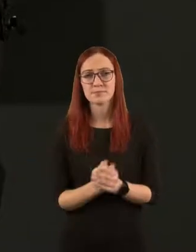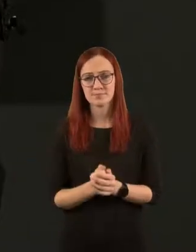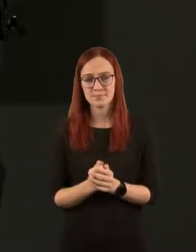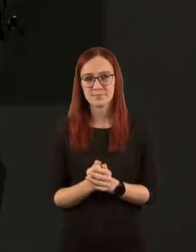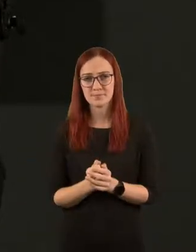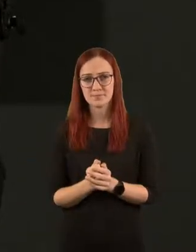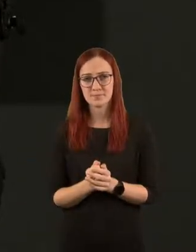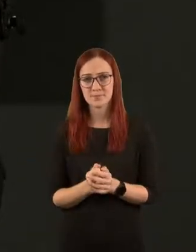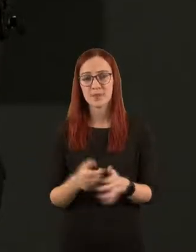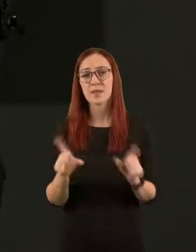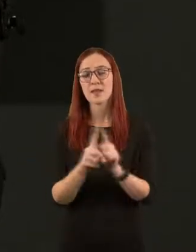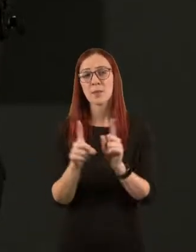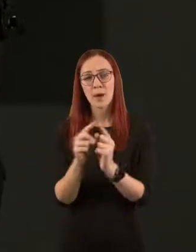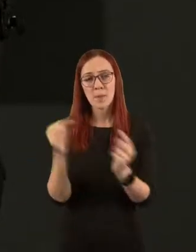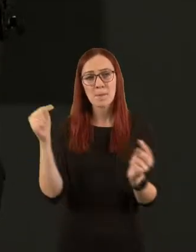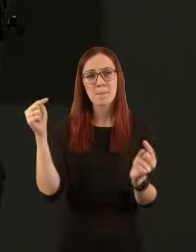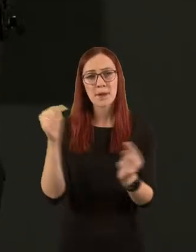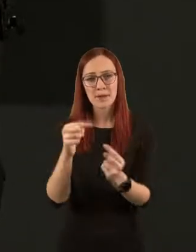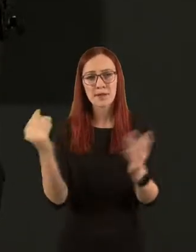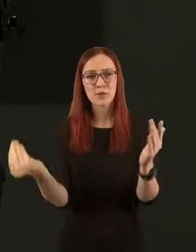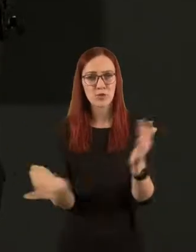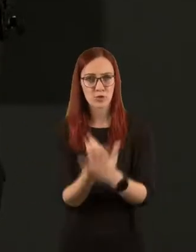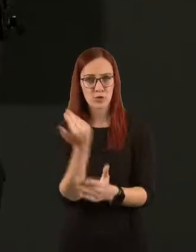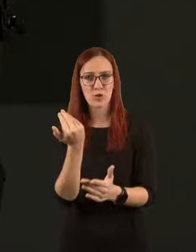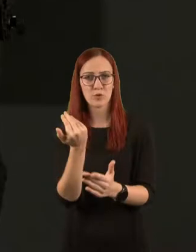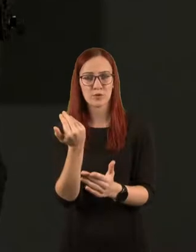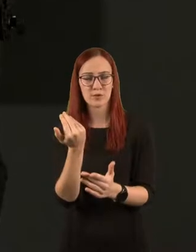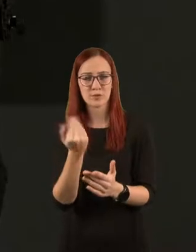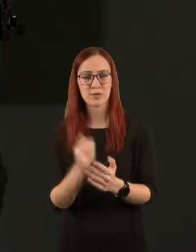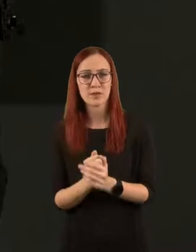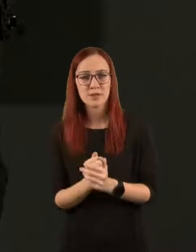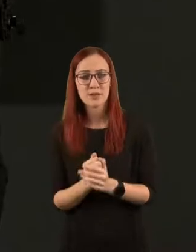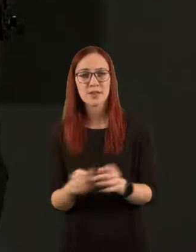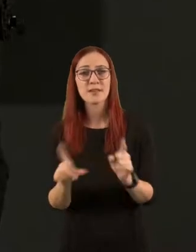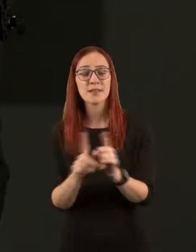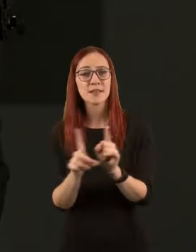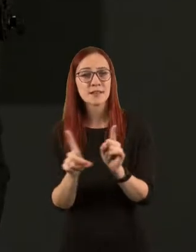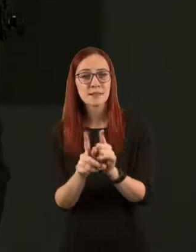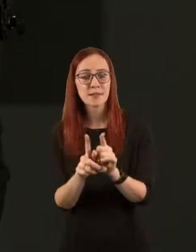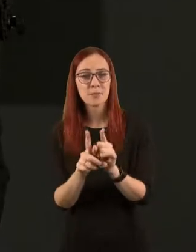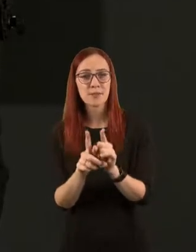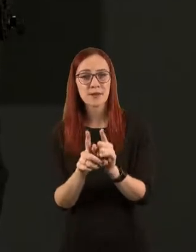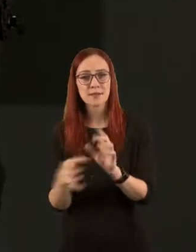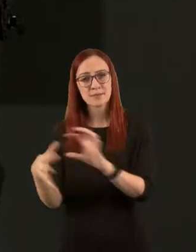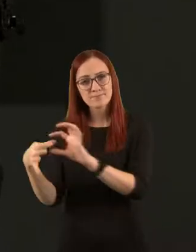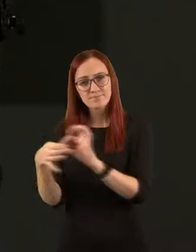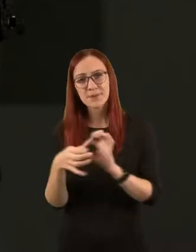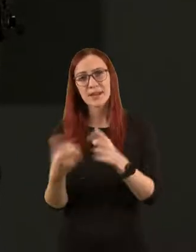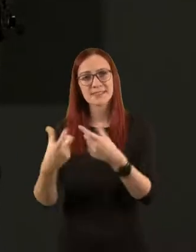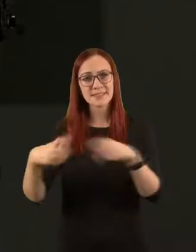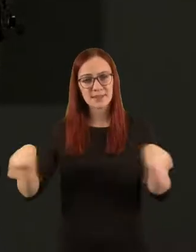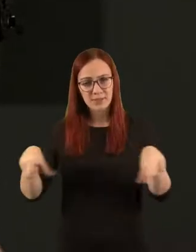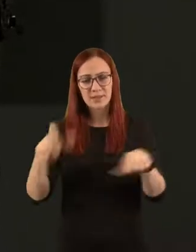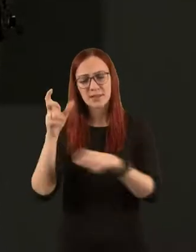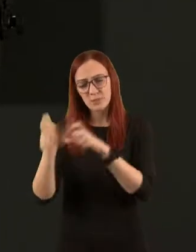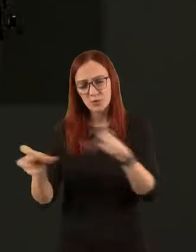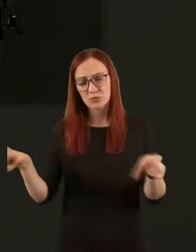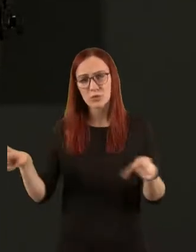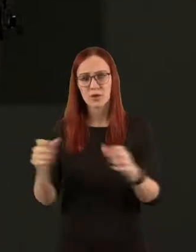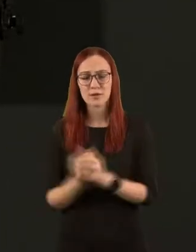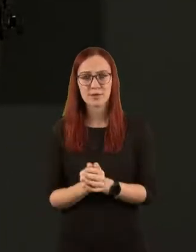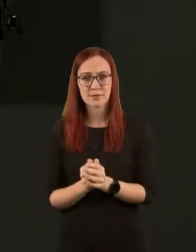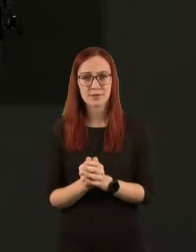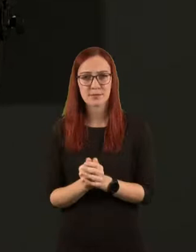but we are not going to stop. We will continue this program, we'll adapt renewable resources, and